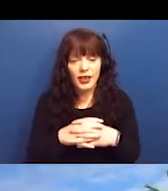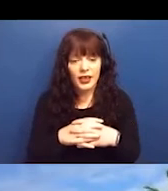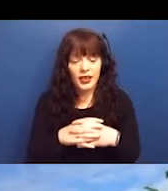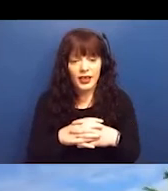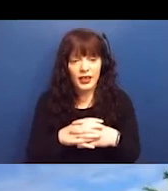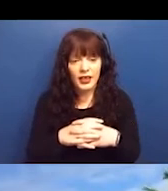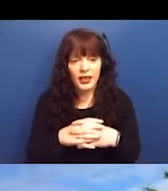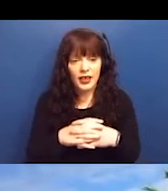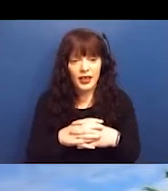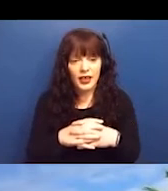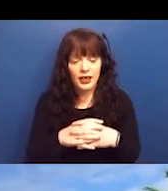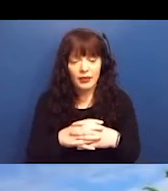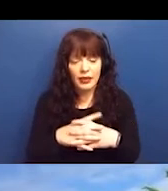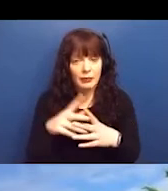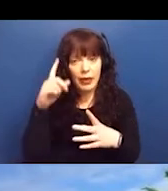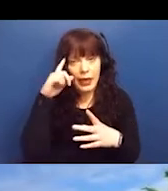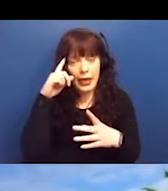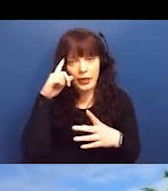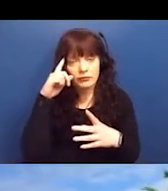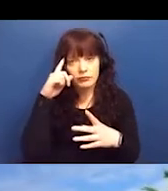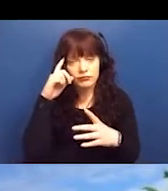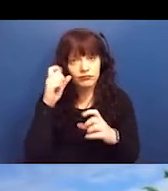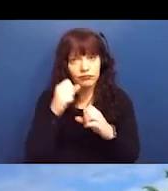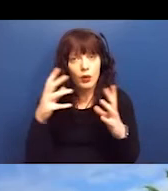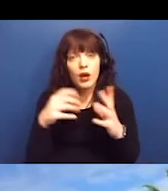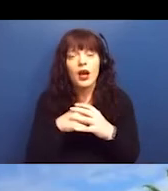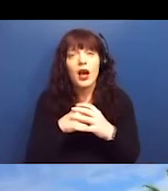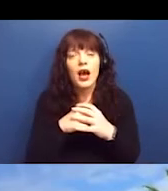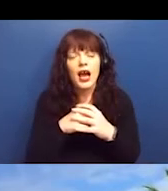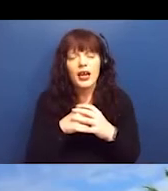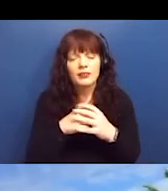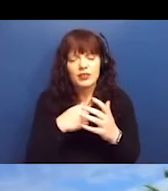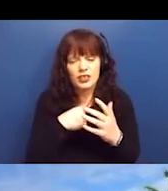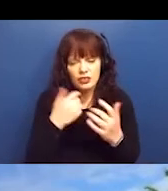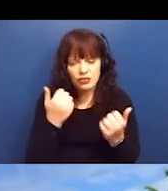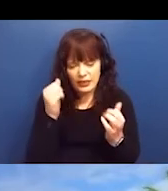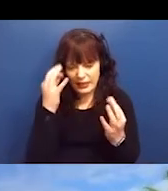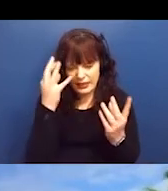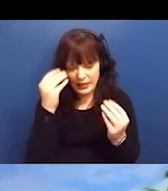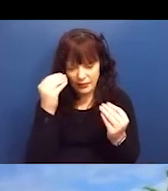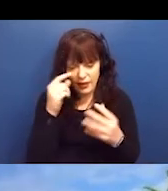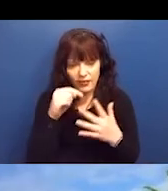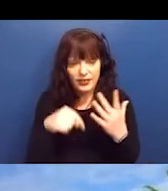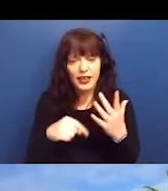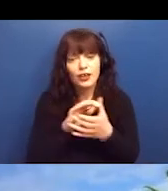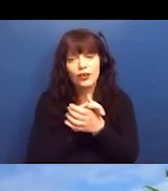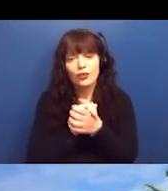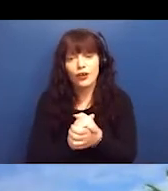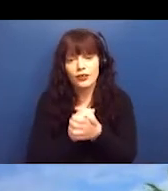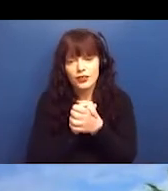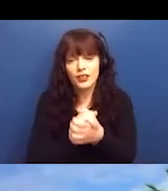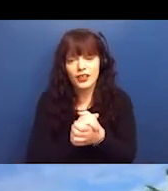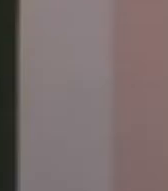like my head's popping. There are so many things to think about, and congratulations on such a